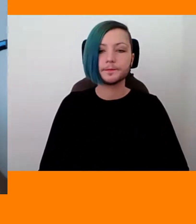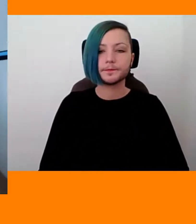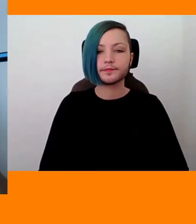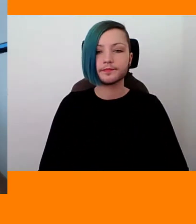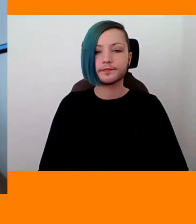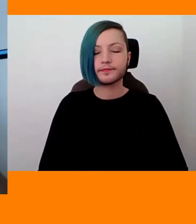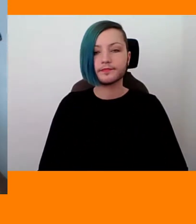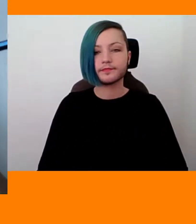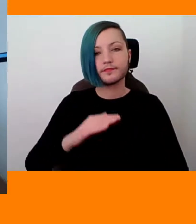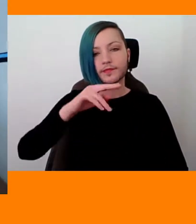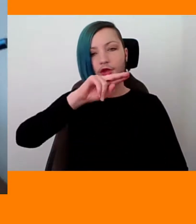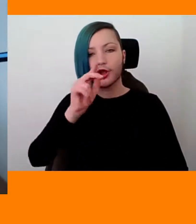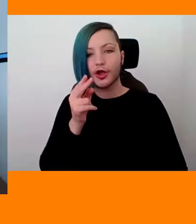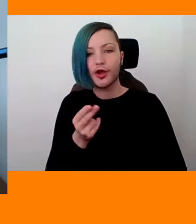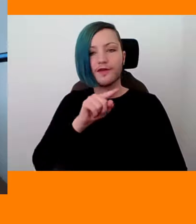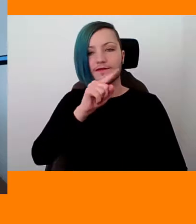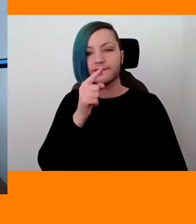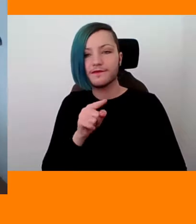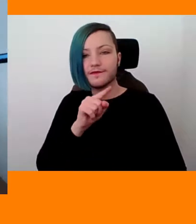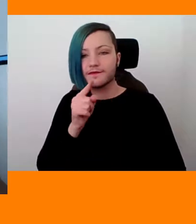Nice curved strokes.